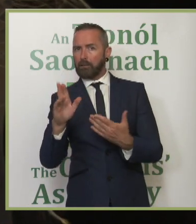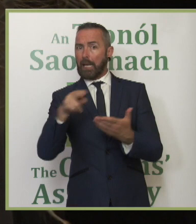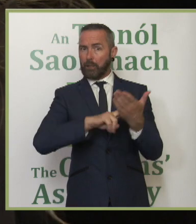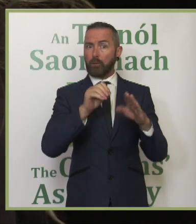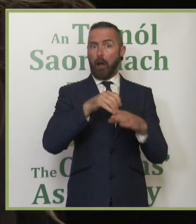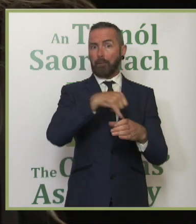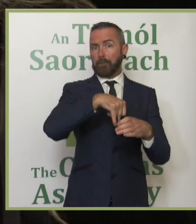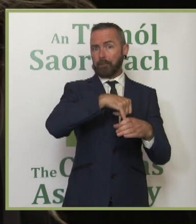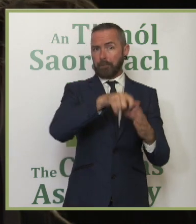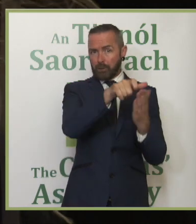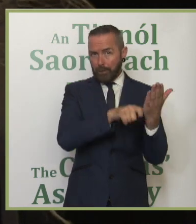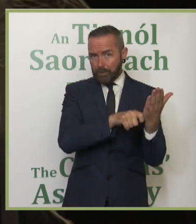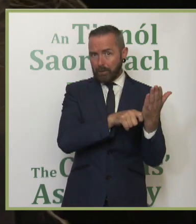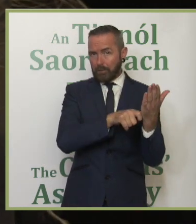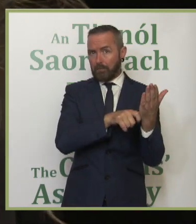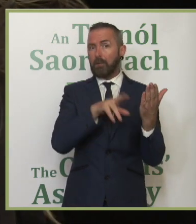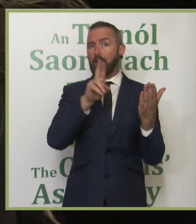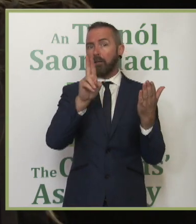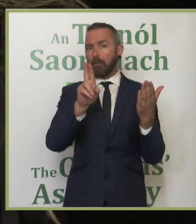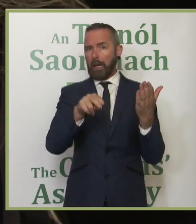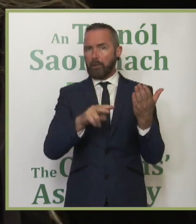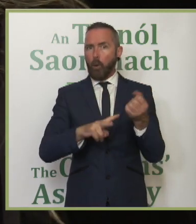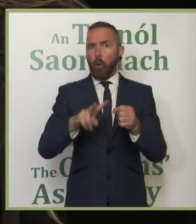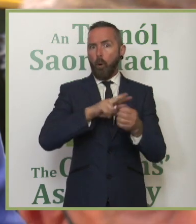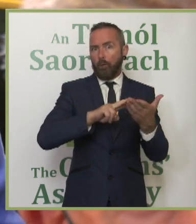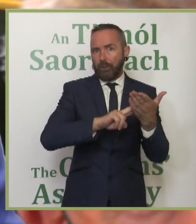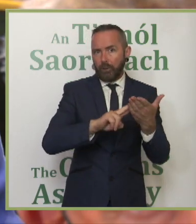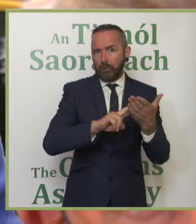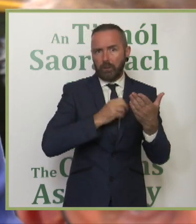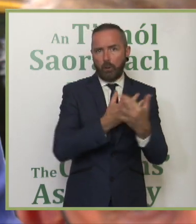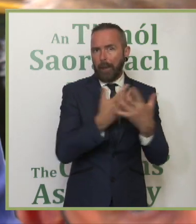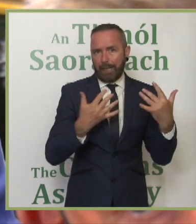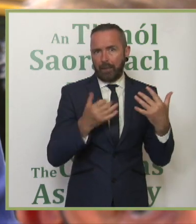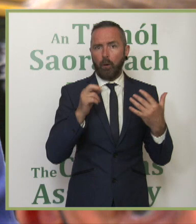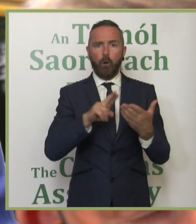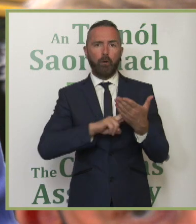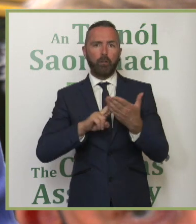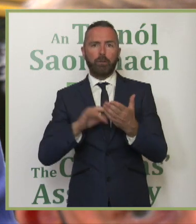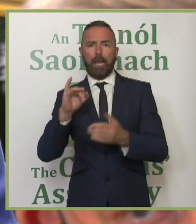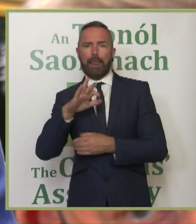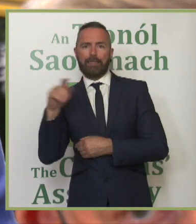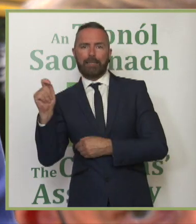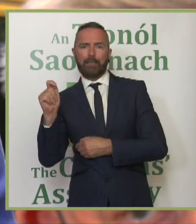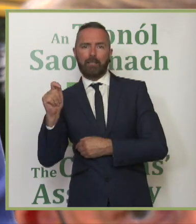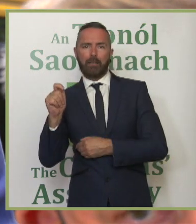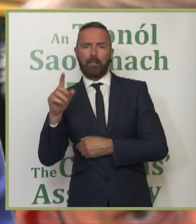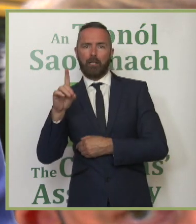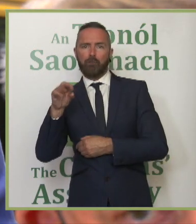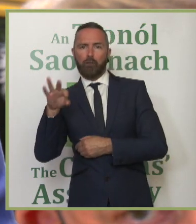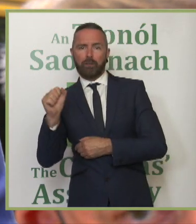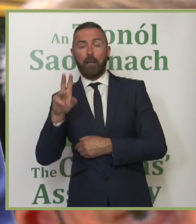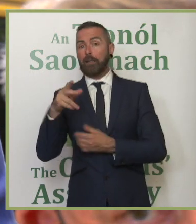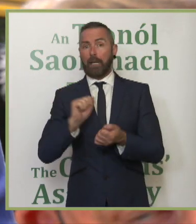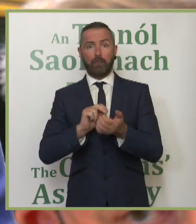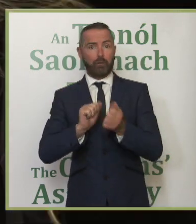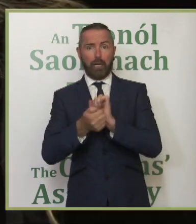on prescription, I can overly use drugs that are on prescription, or I can be using illicit drugs. Drugs can change and drug